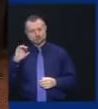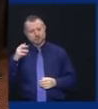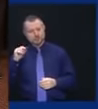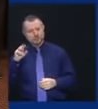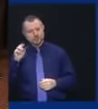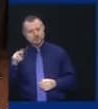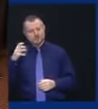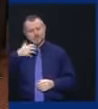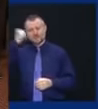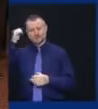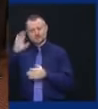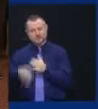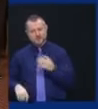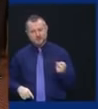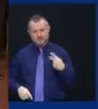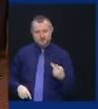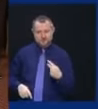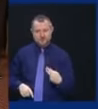you're going to take